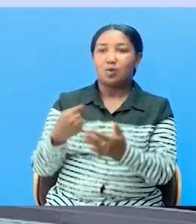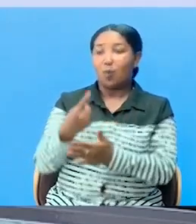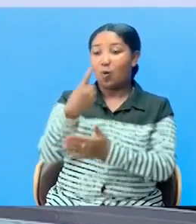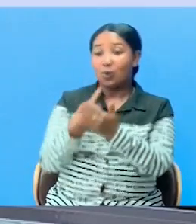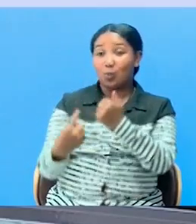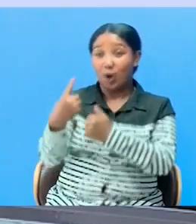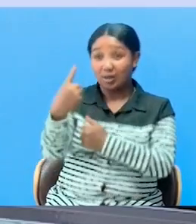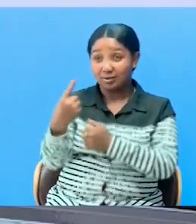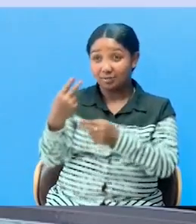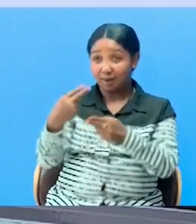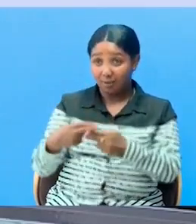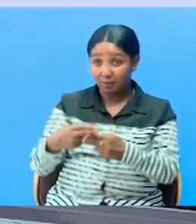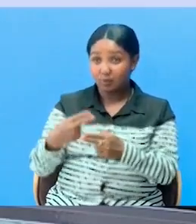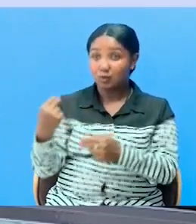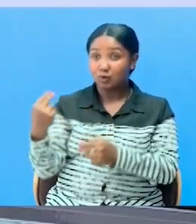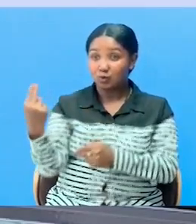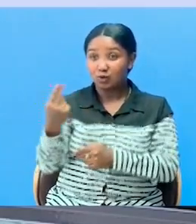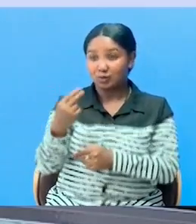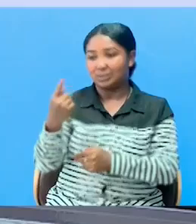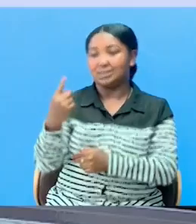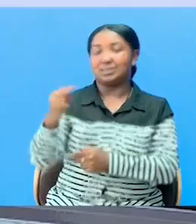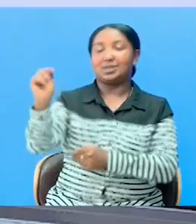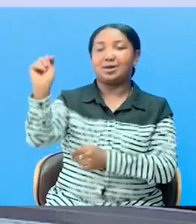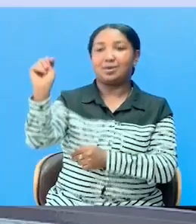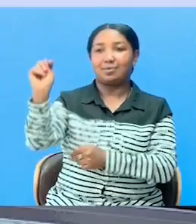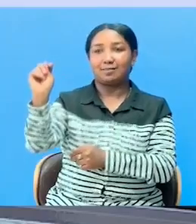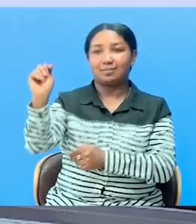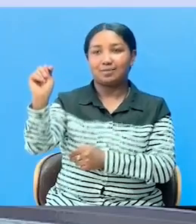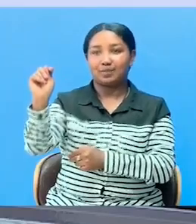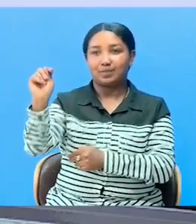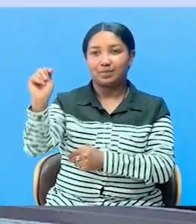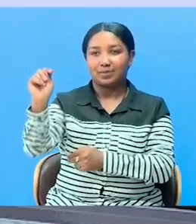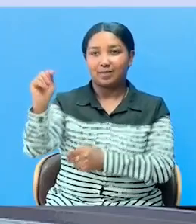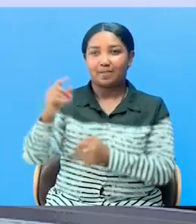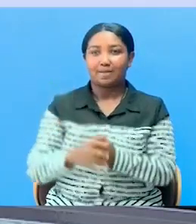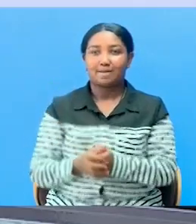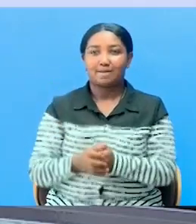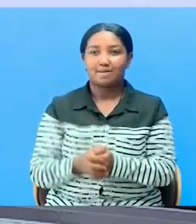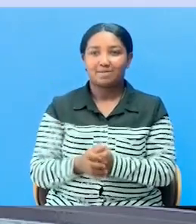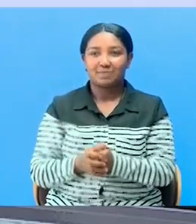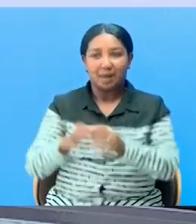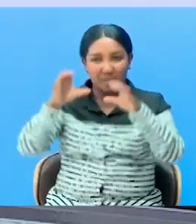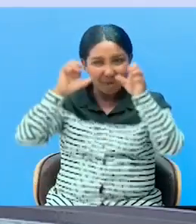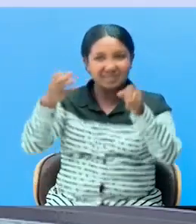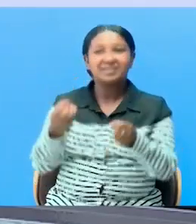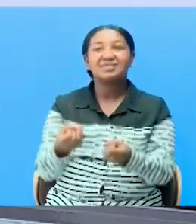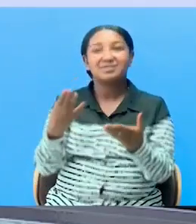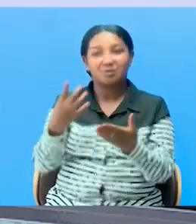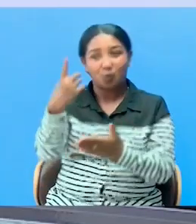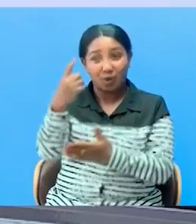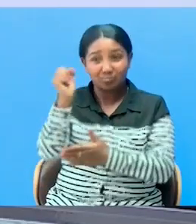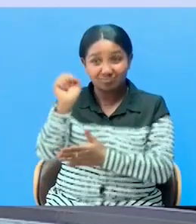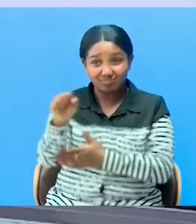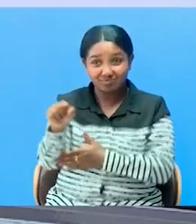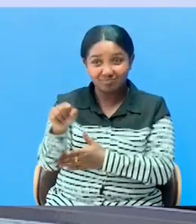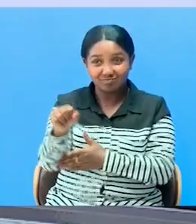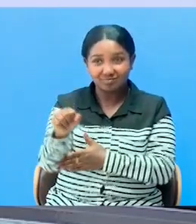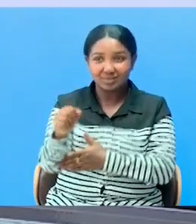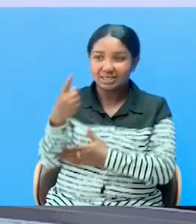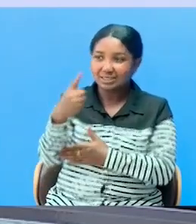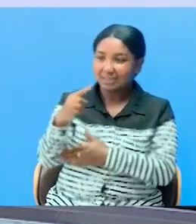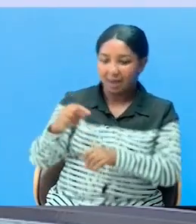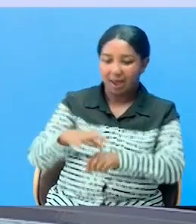only one noun, we use the definite article the. Prime Minister, the Prime Minister.